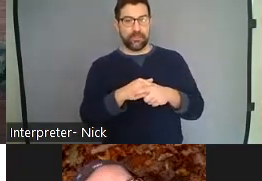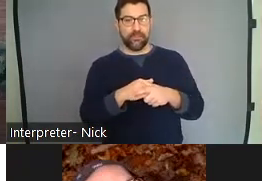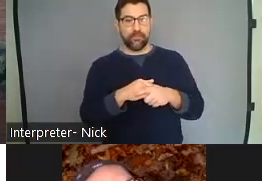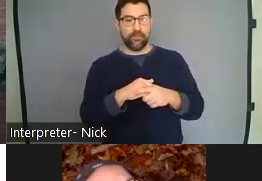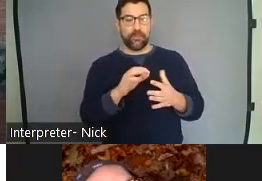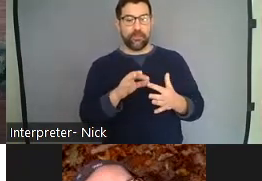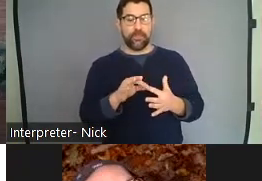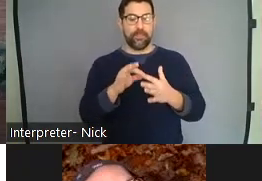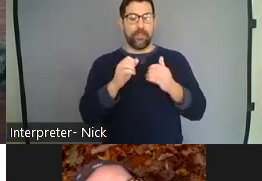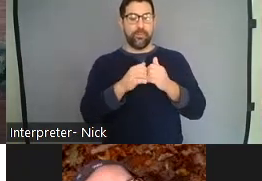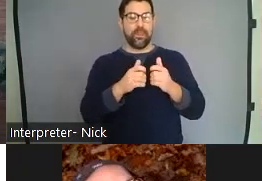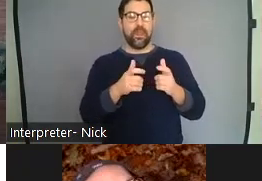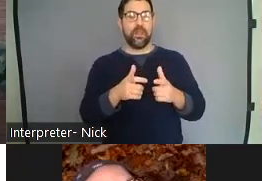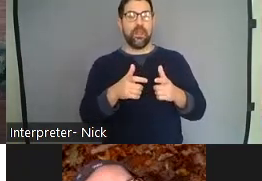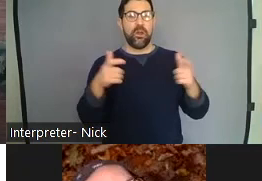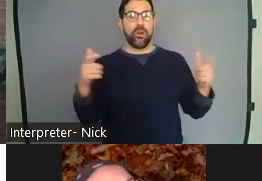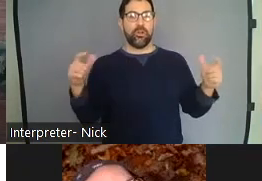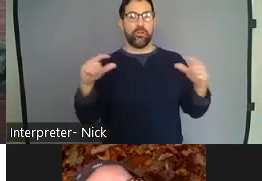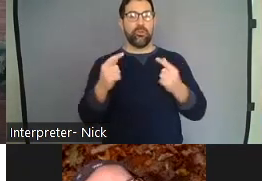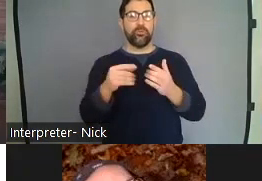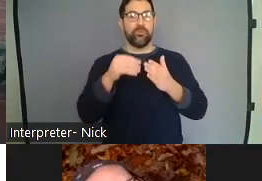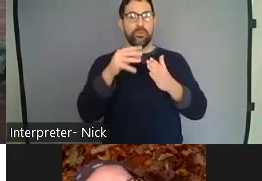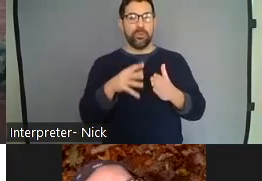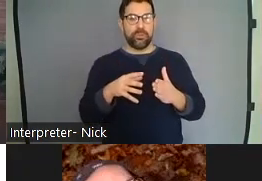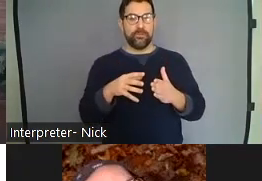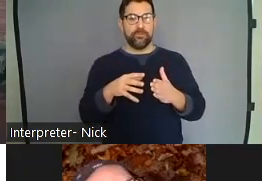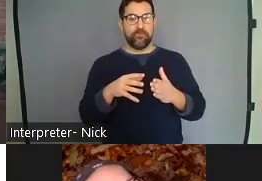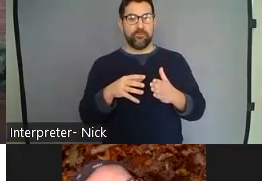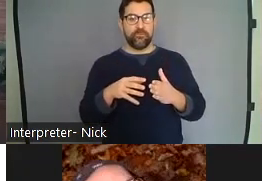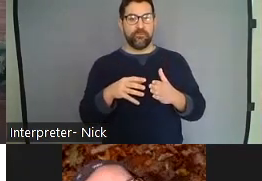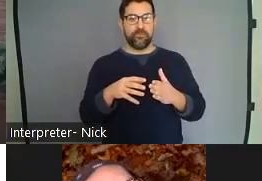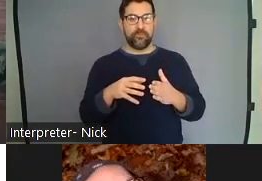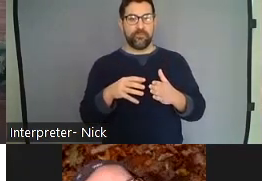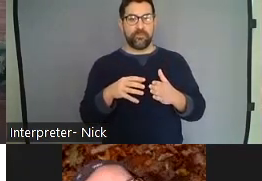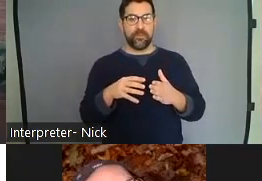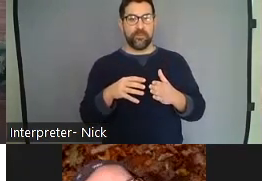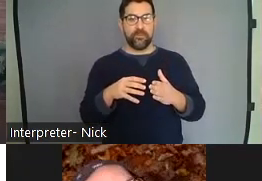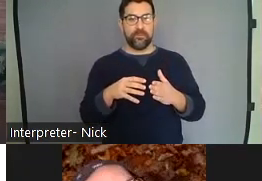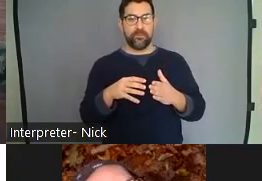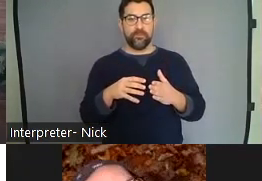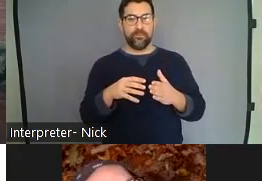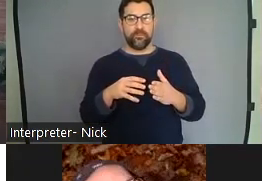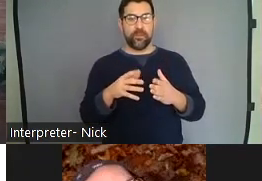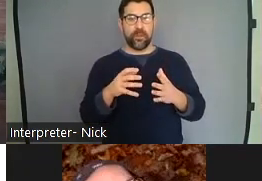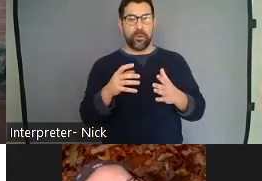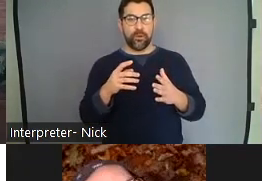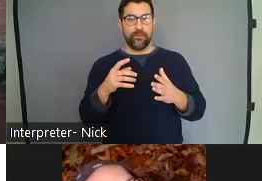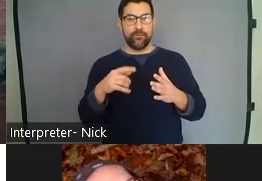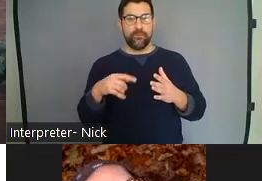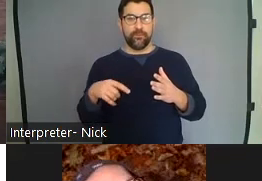especially like with a large group of students, but we want adults to acknowledge that we're